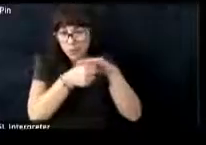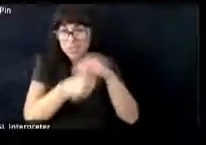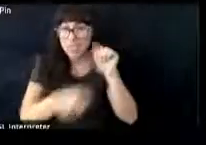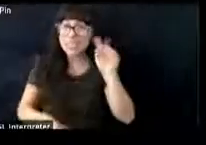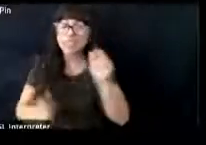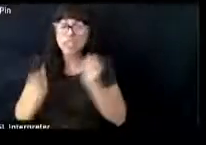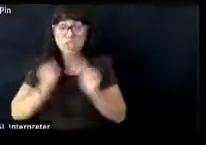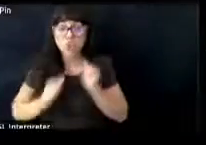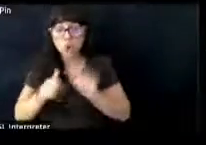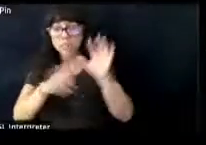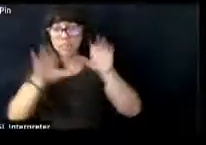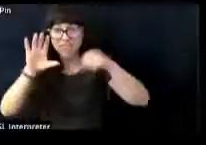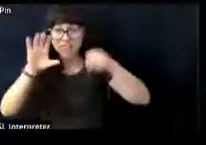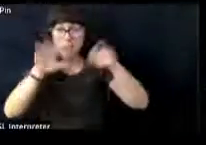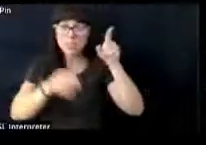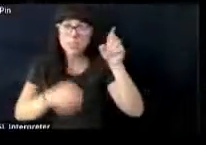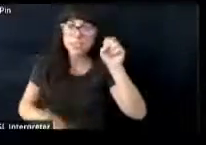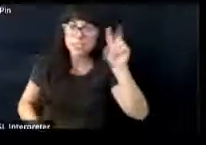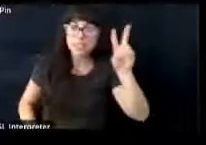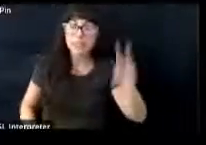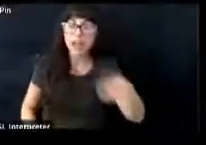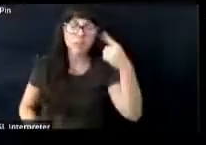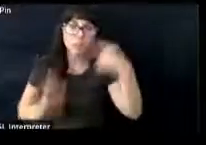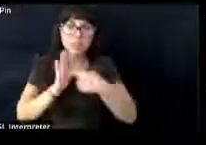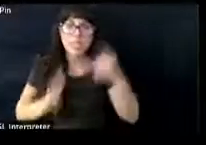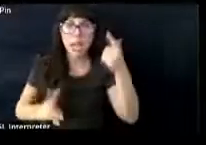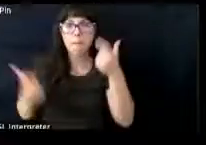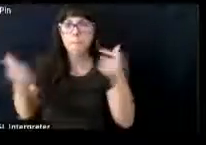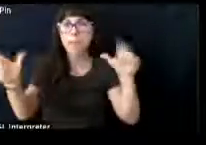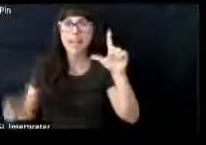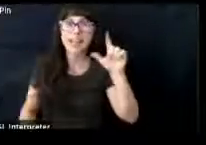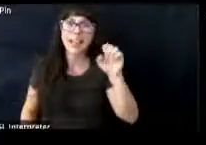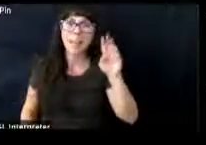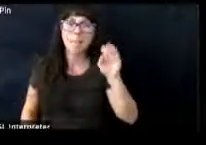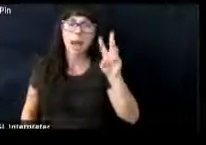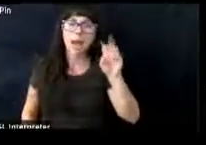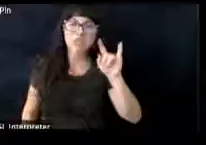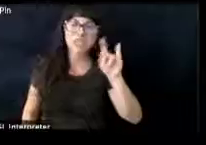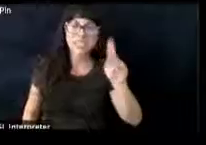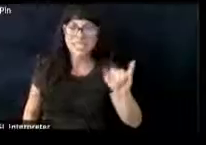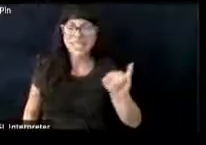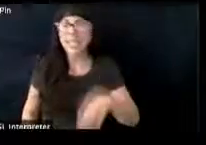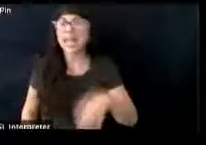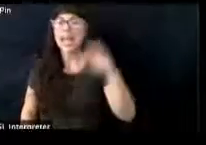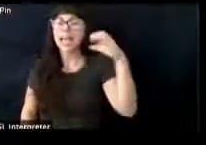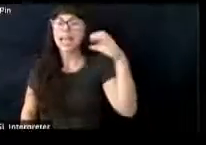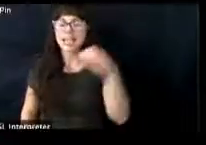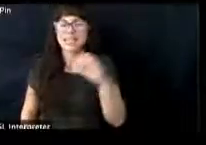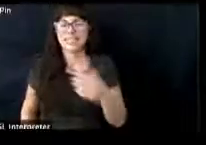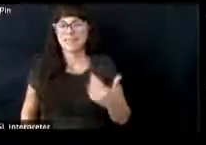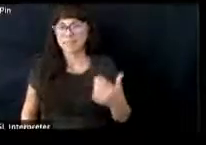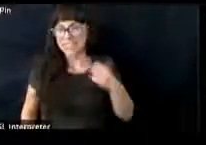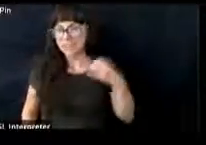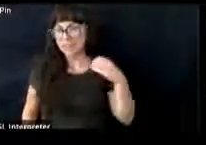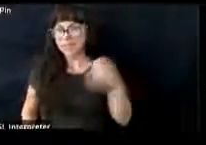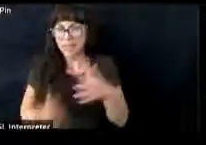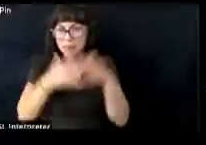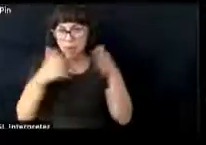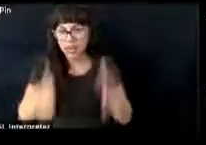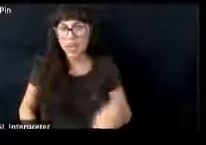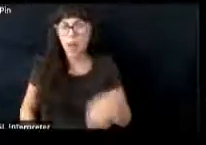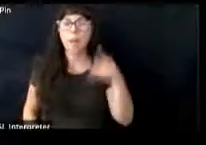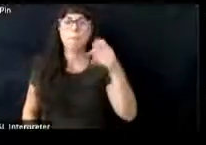and films that were shot in Simi Valley include The Big Lebowski, Captain America, The First Avenger, Poltergeist, Men in